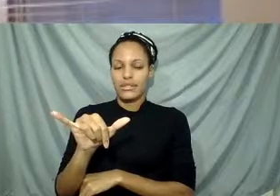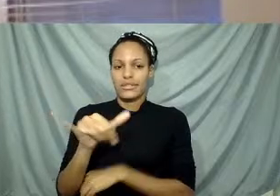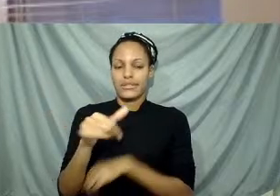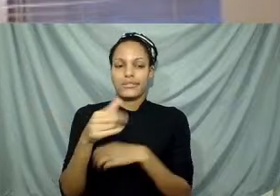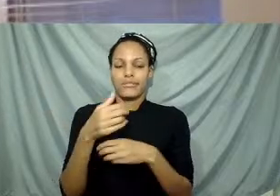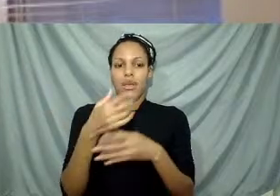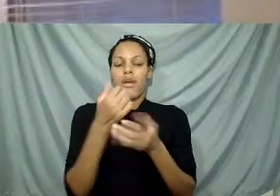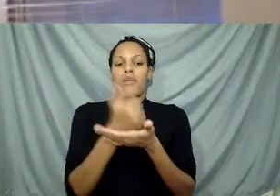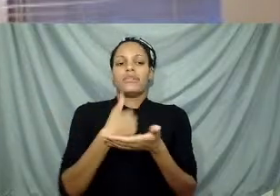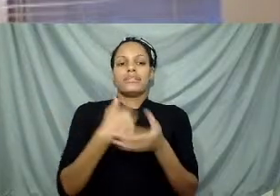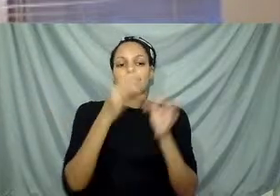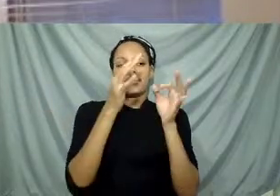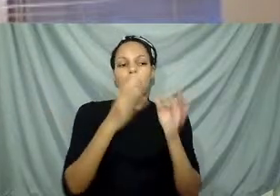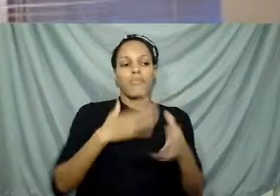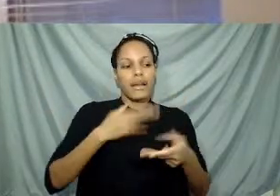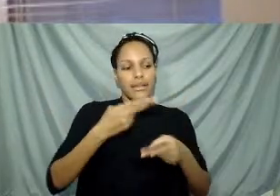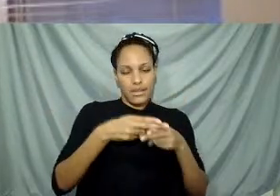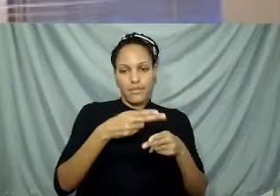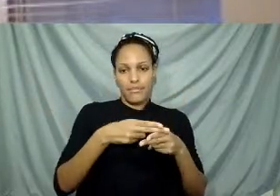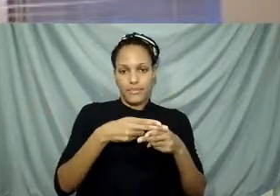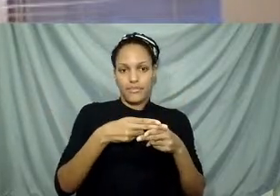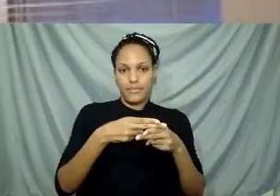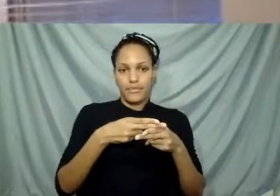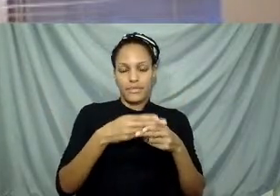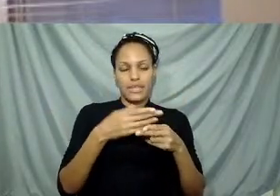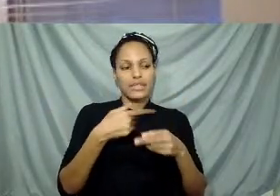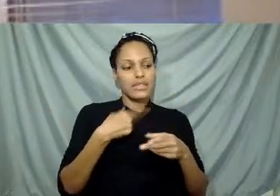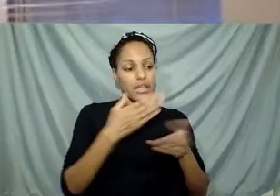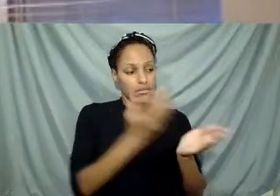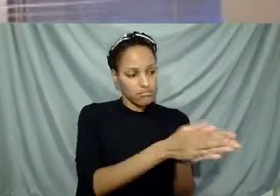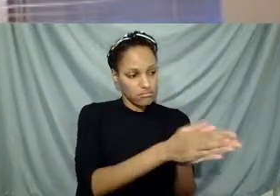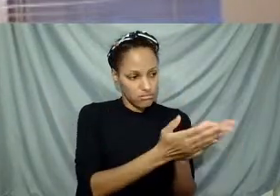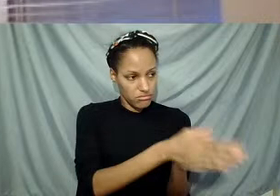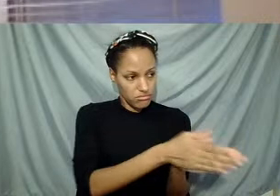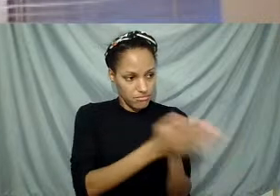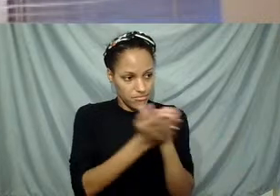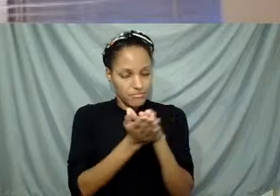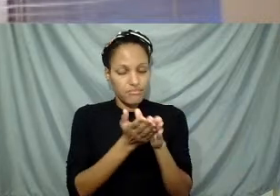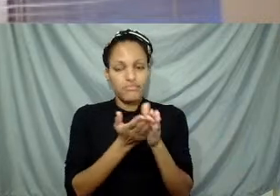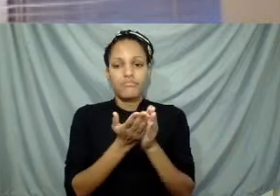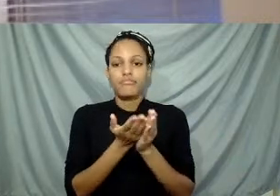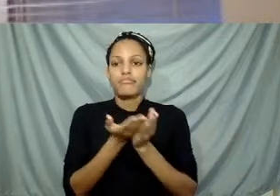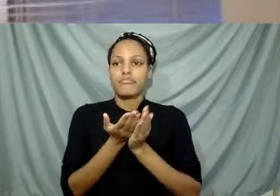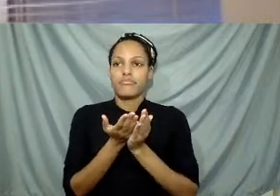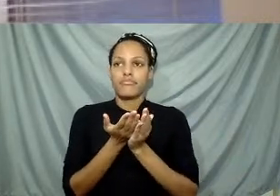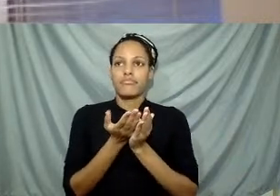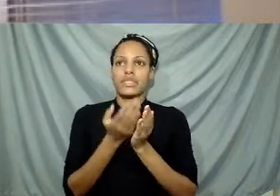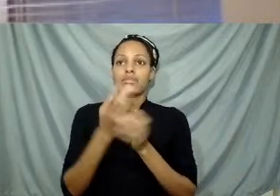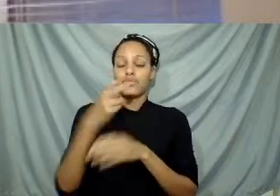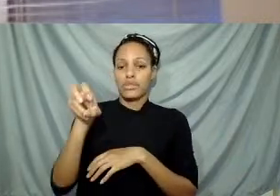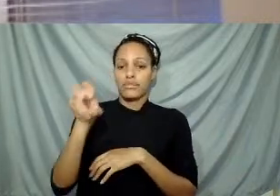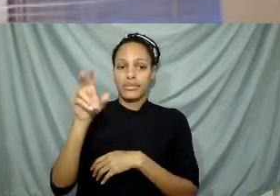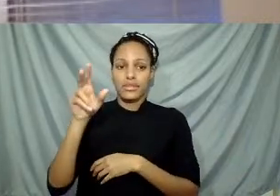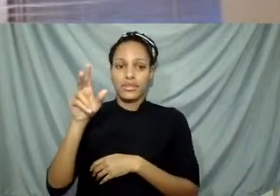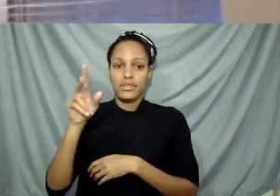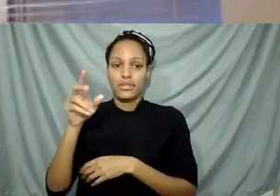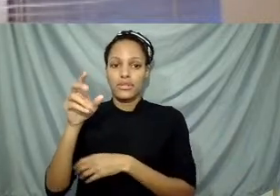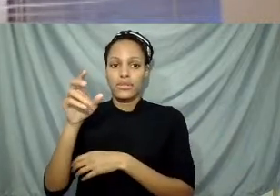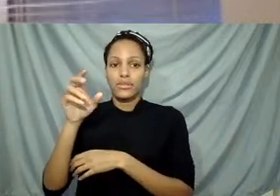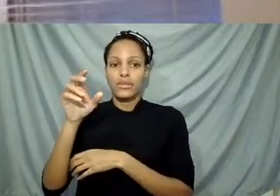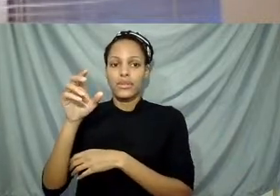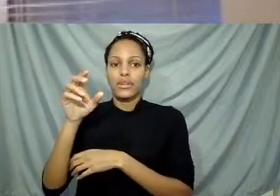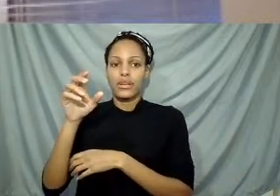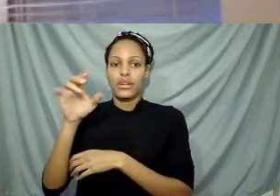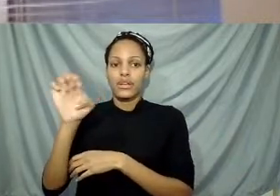And he said, take this, we'll make the trip to Kemet, to Egypt. And if you feel inspired to